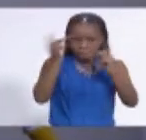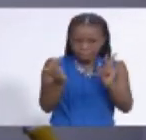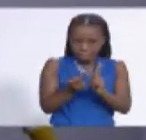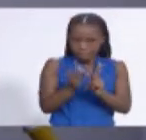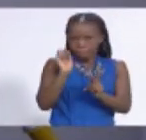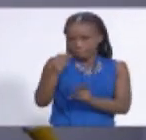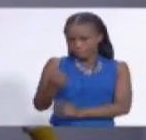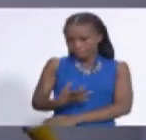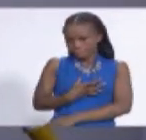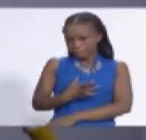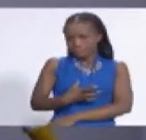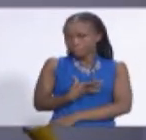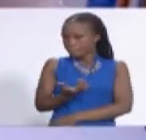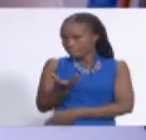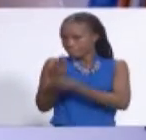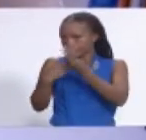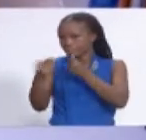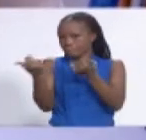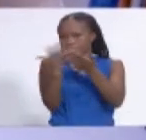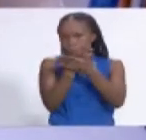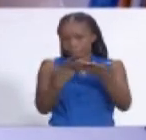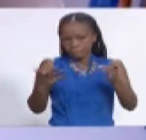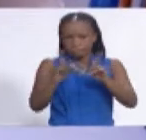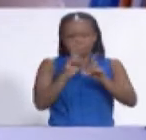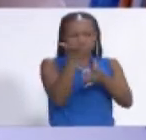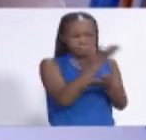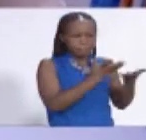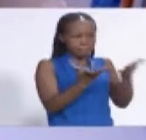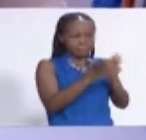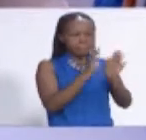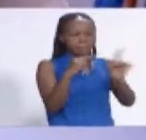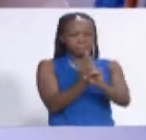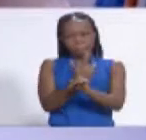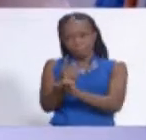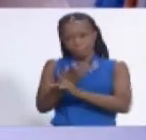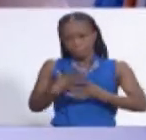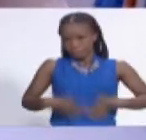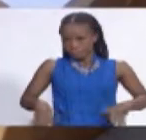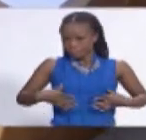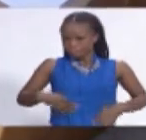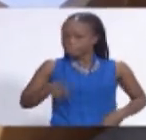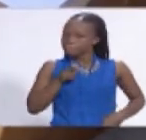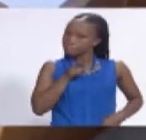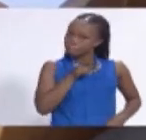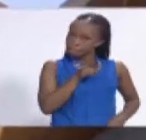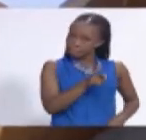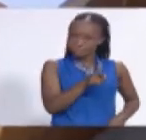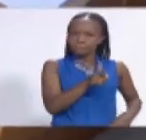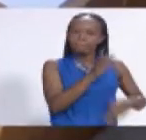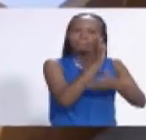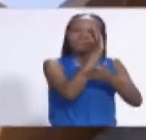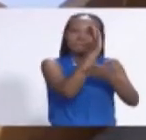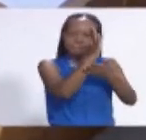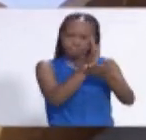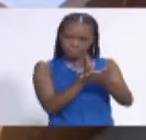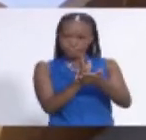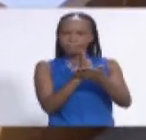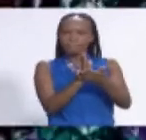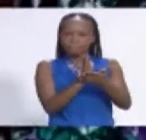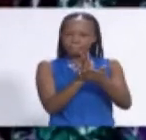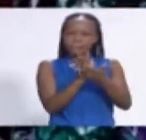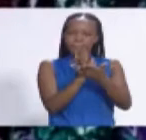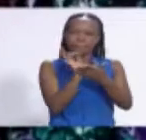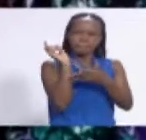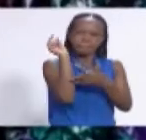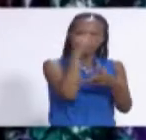have visited the store to buy items and interacted with several people. These are some of the presumptions made by Kenyans.